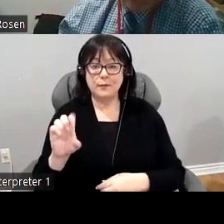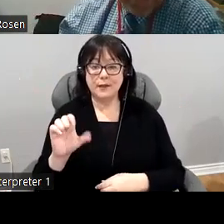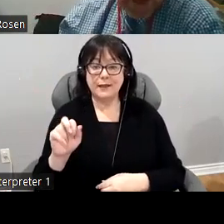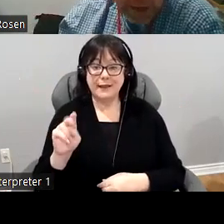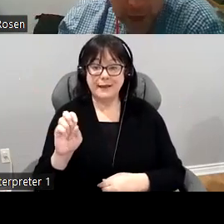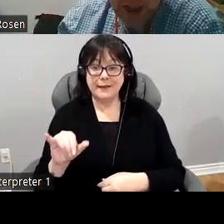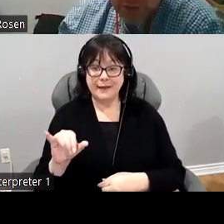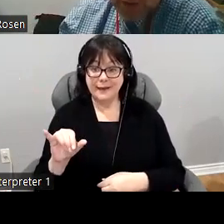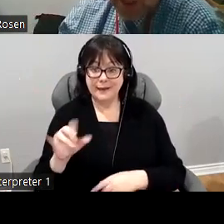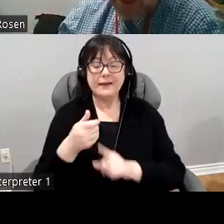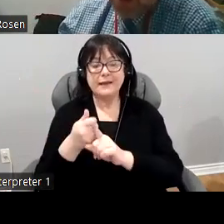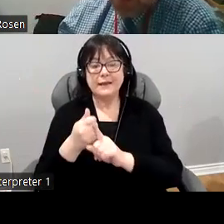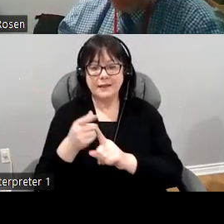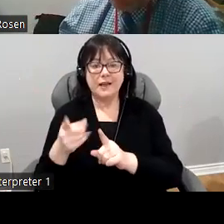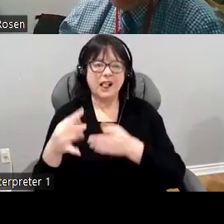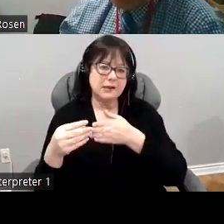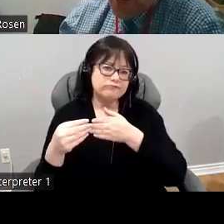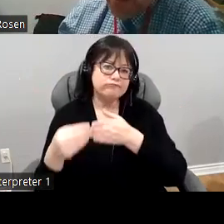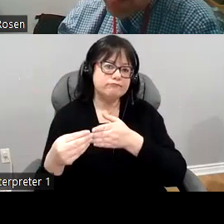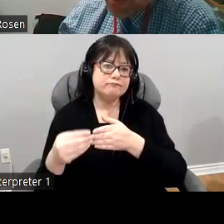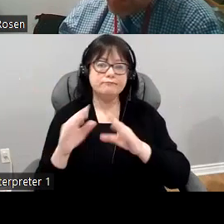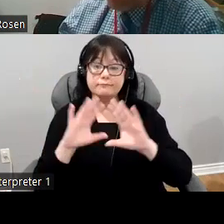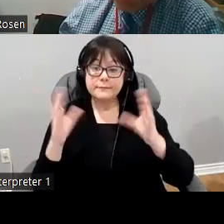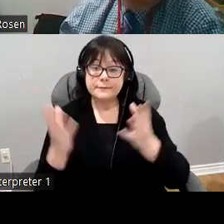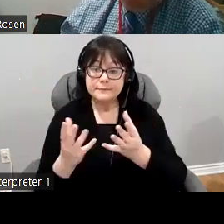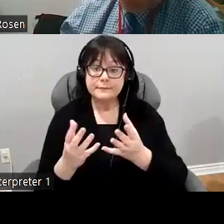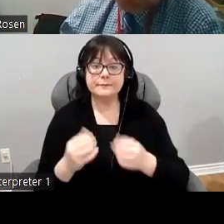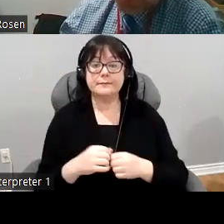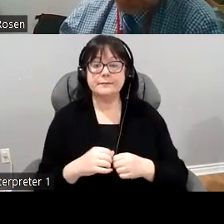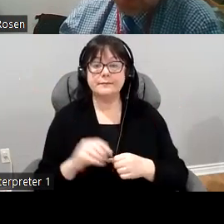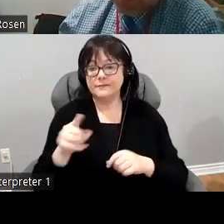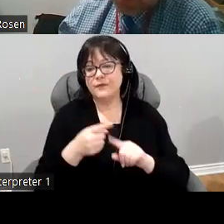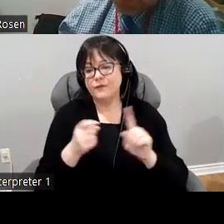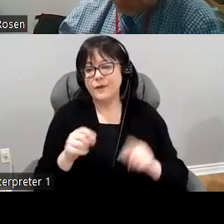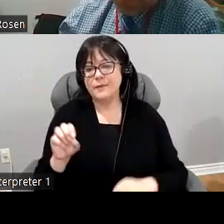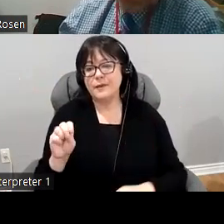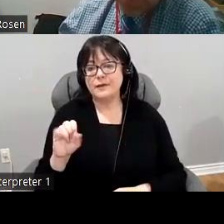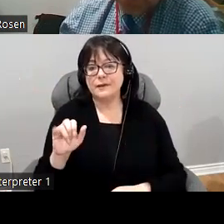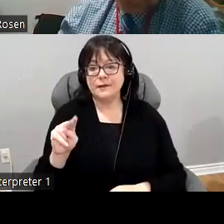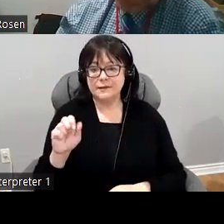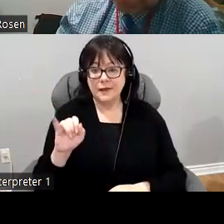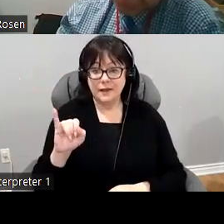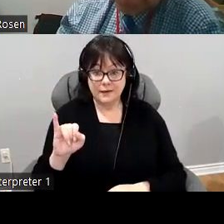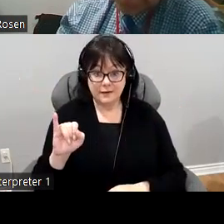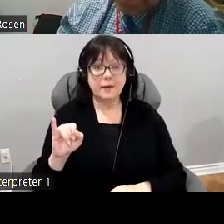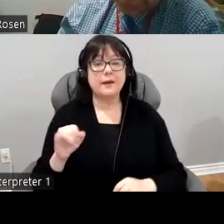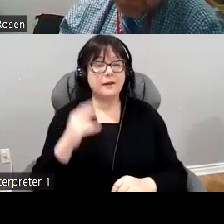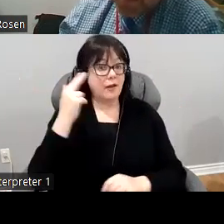the charge internationally, but he is based at the Sinai Hospital in Toronto.